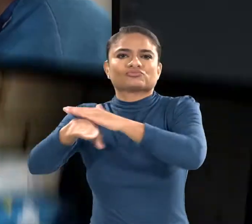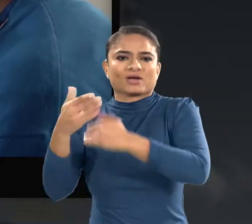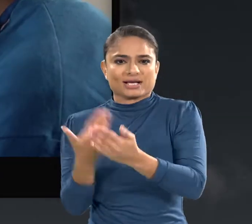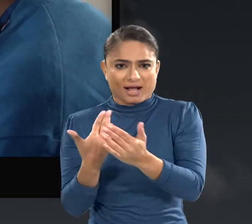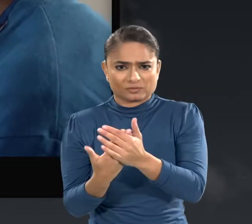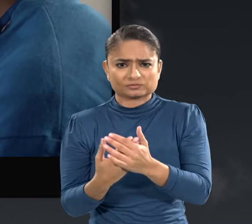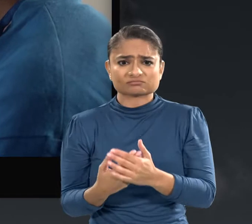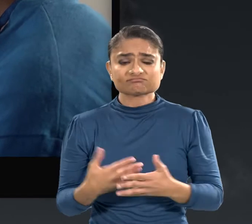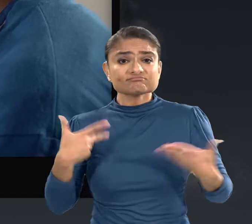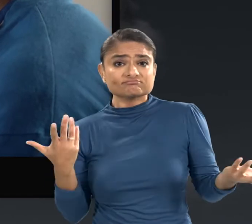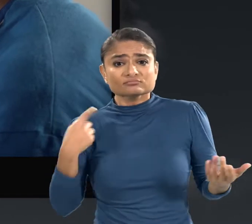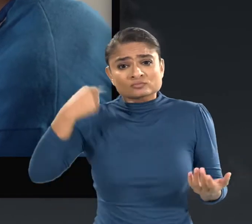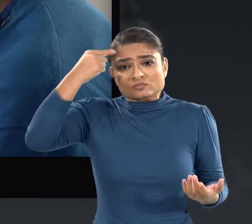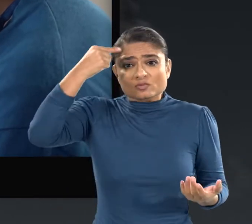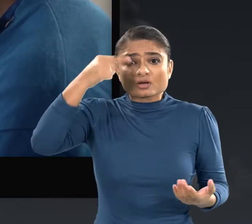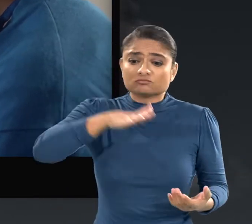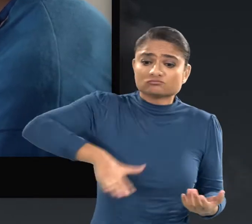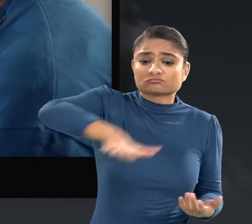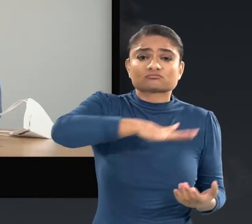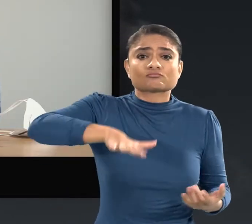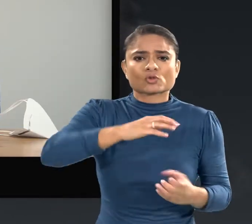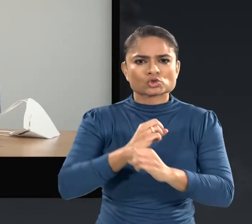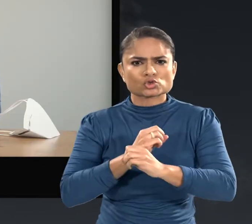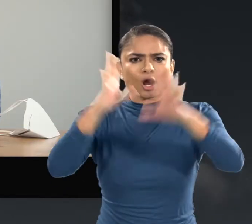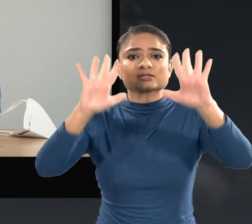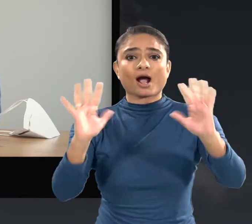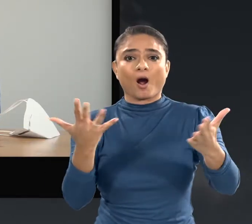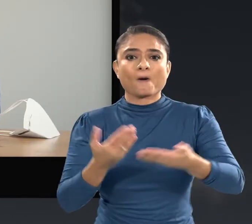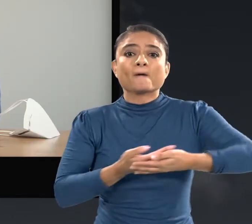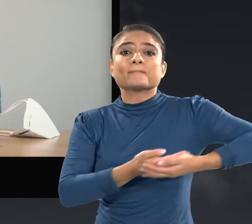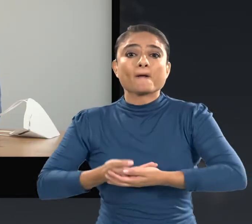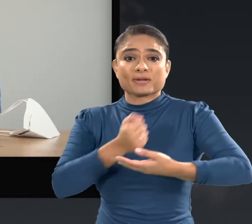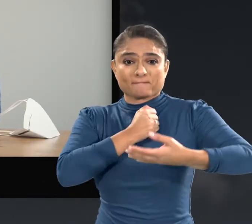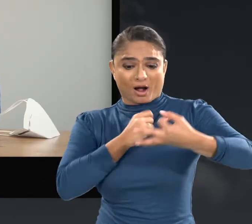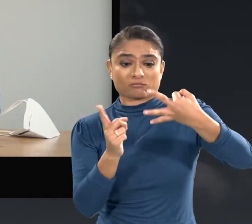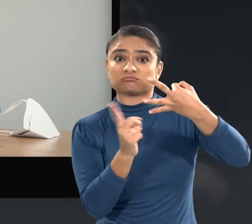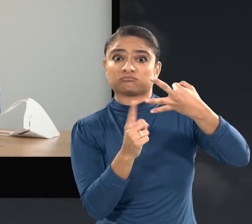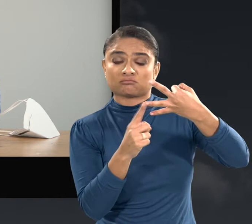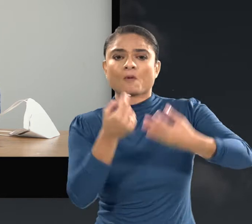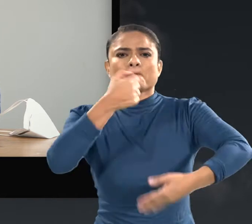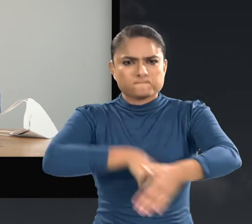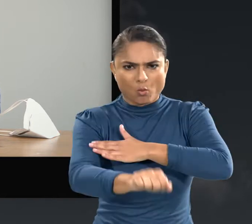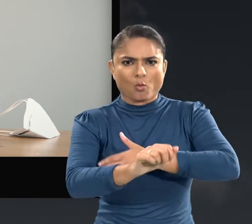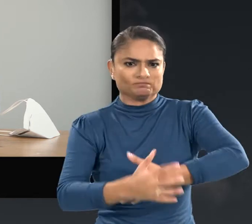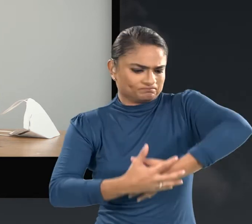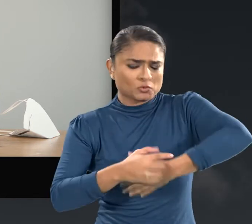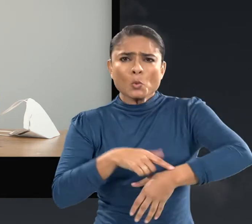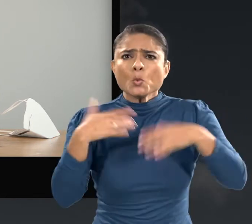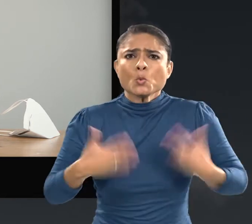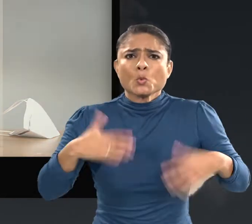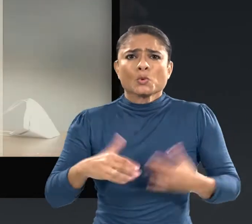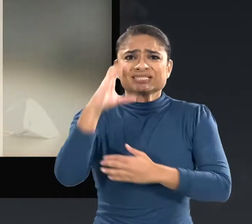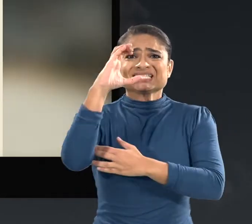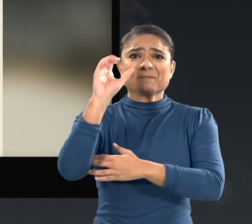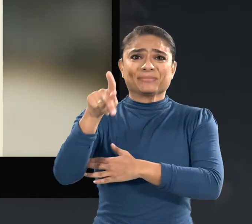communities. I suppose my whole journey in SHONA started with the birth of my middle daughter, who